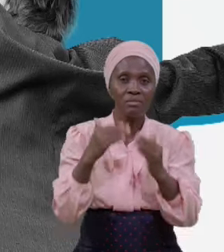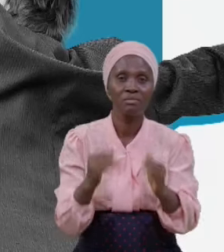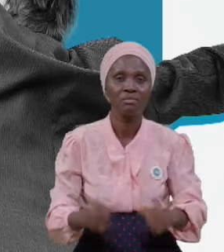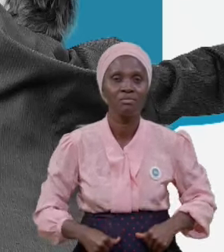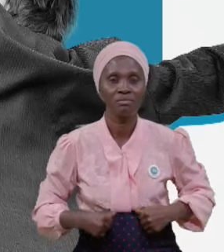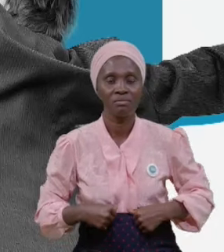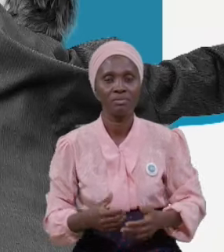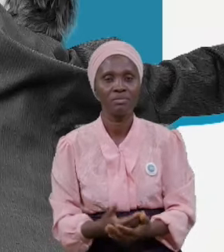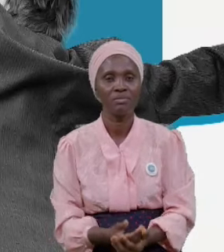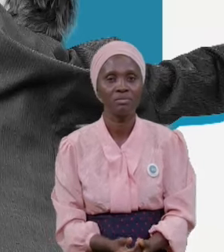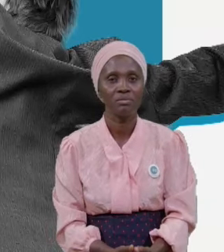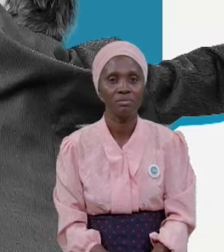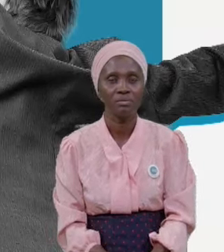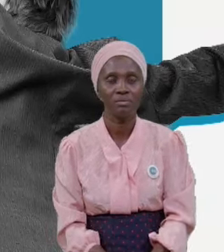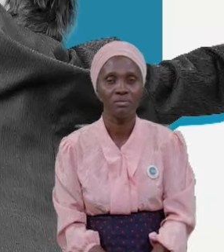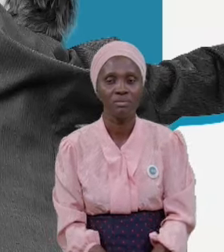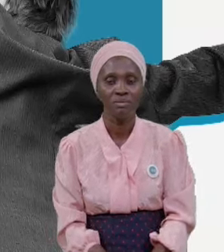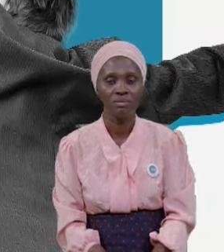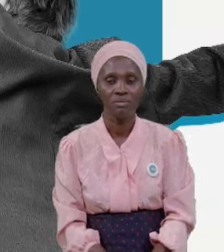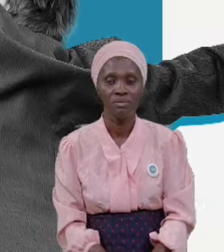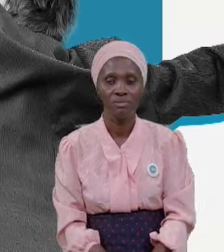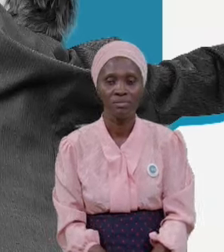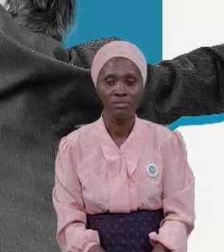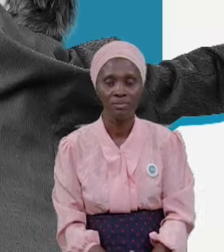Counselors, please get to them.